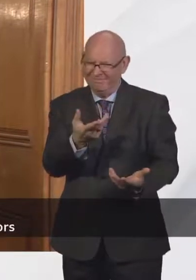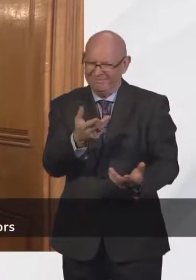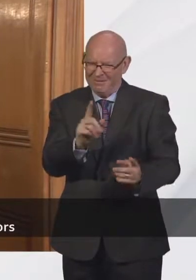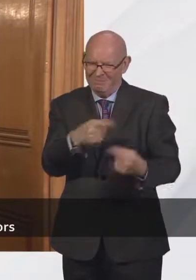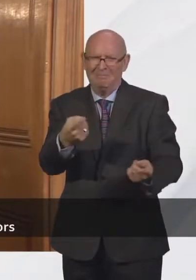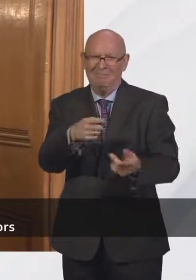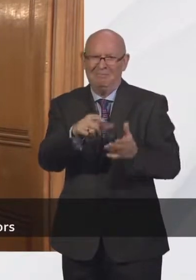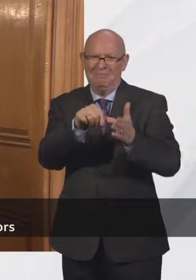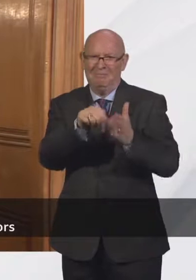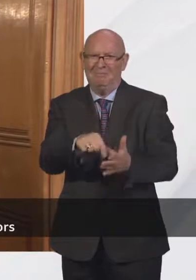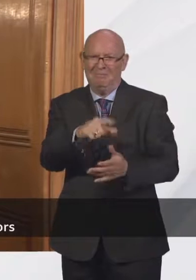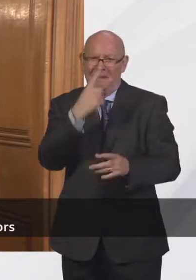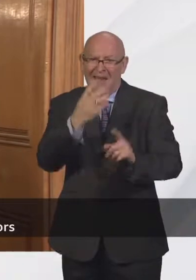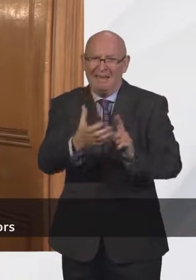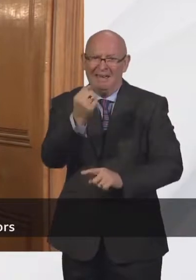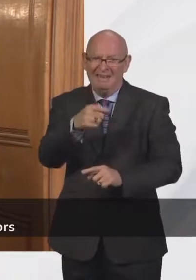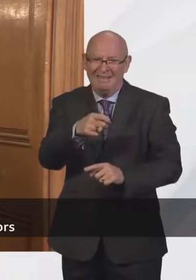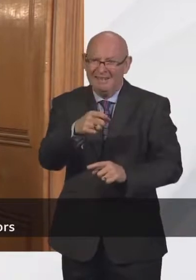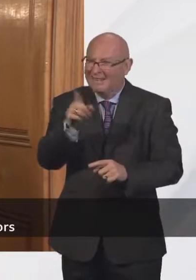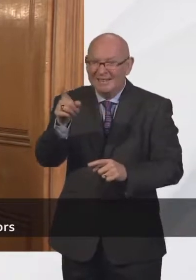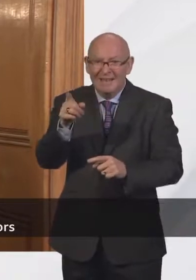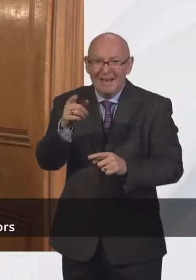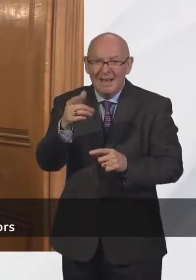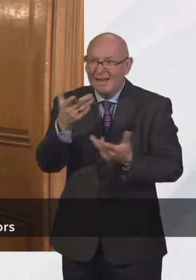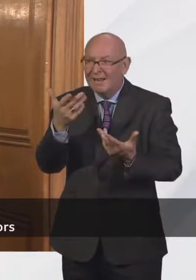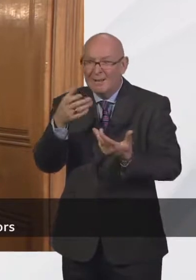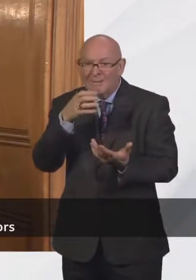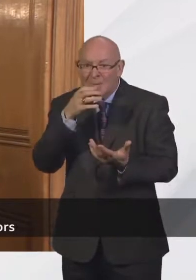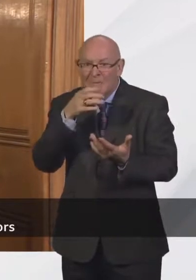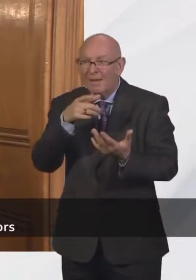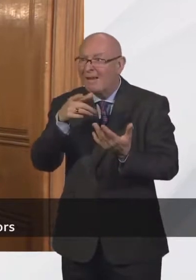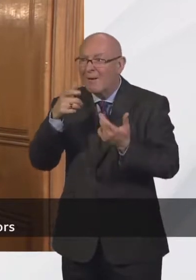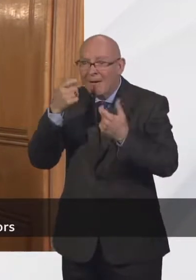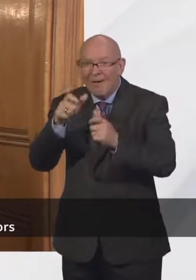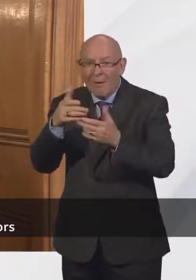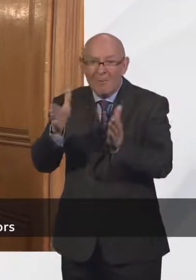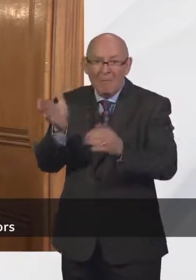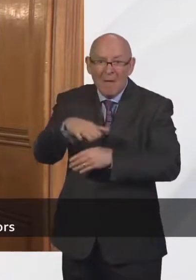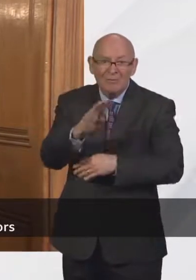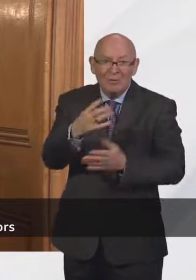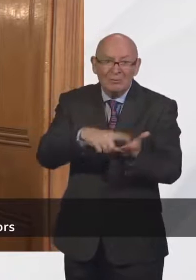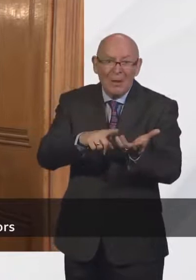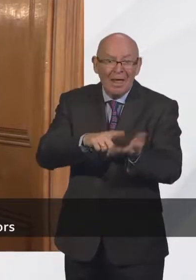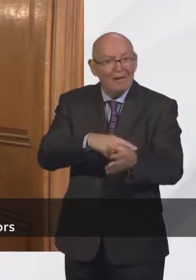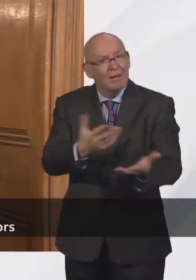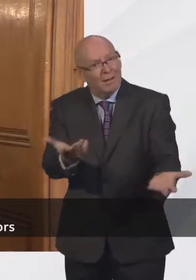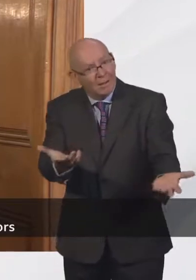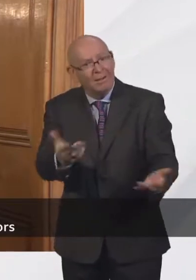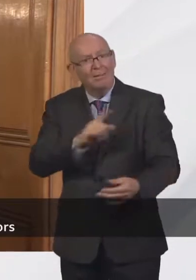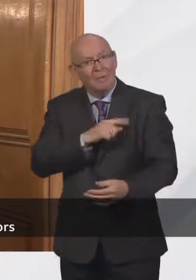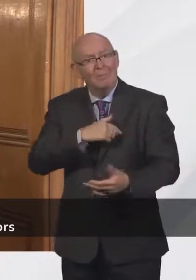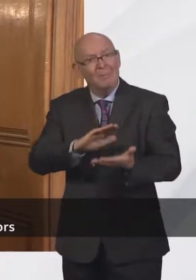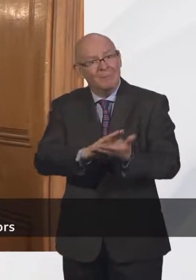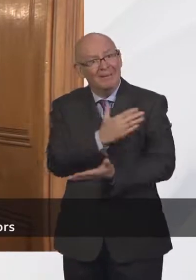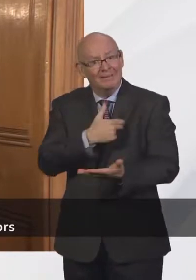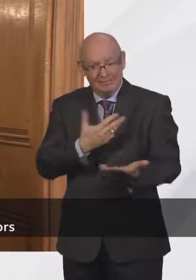we are in that sense. I think that it's good that we're sticking to the plan. There will be, serious economic consequences, Robert,